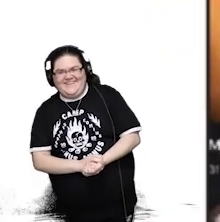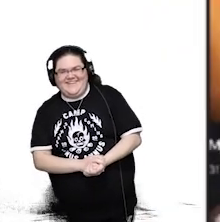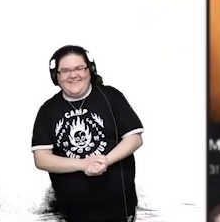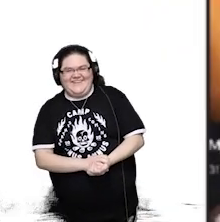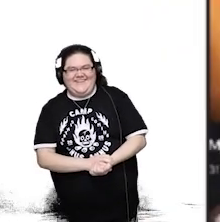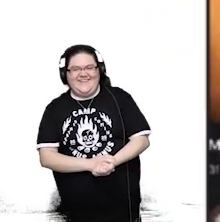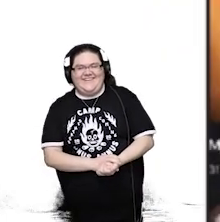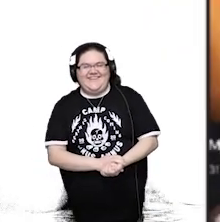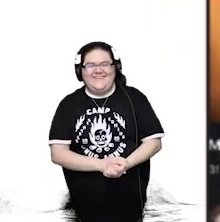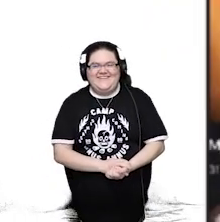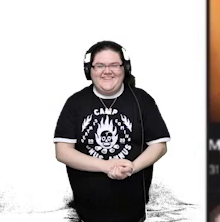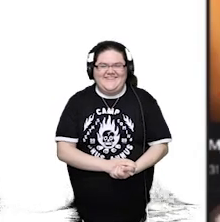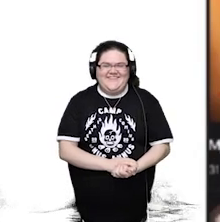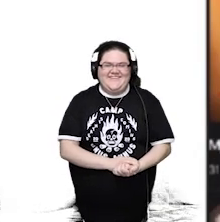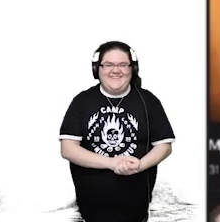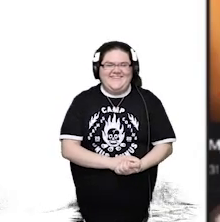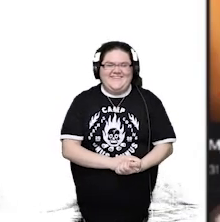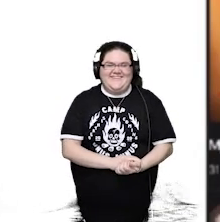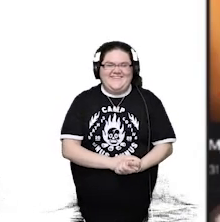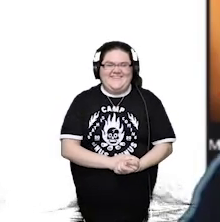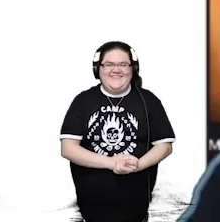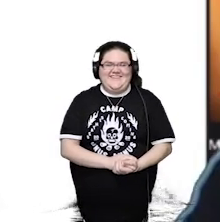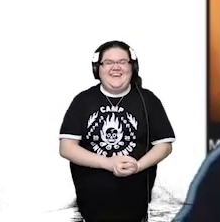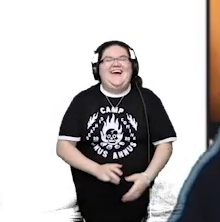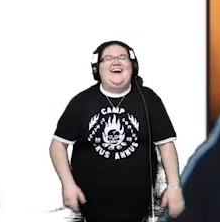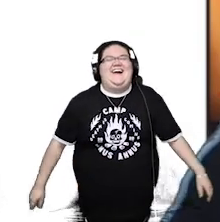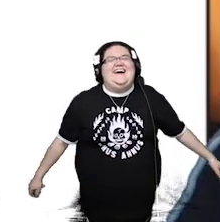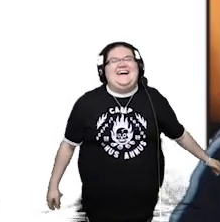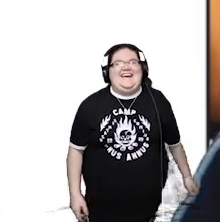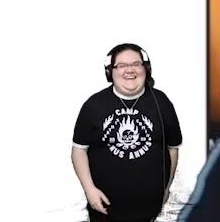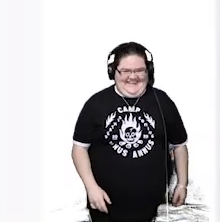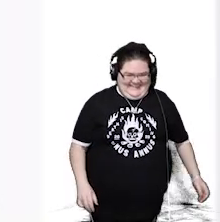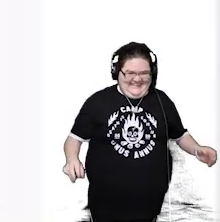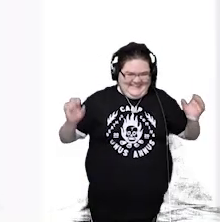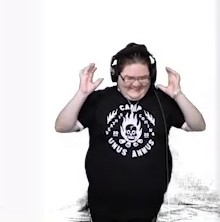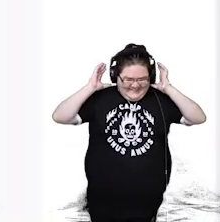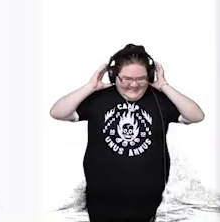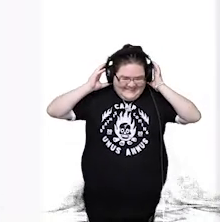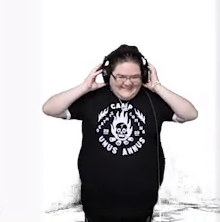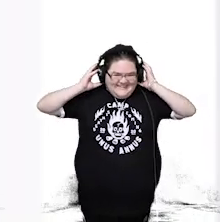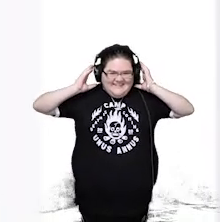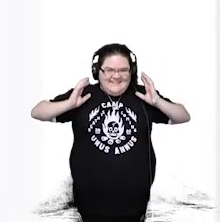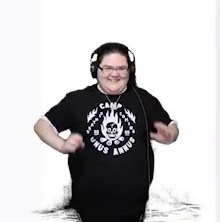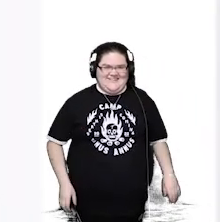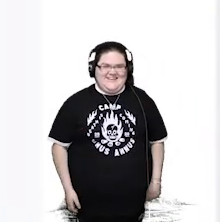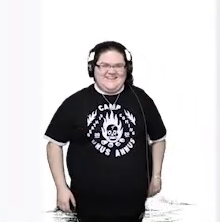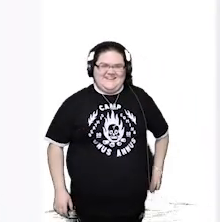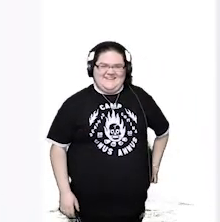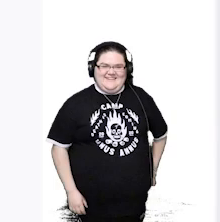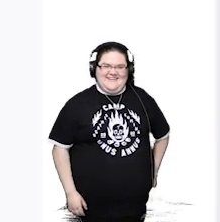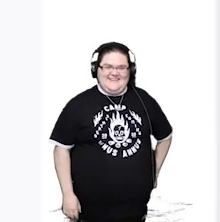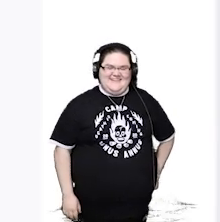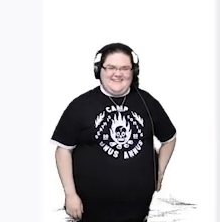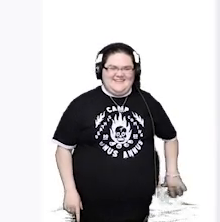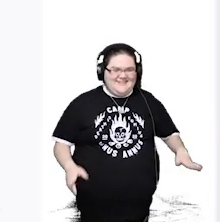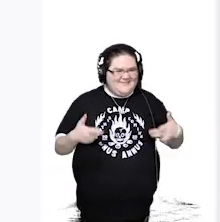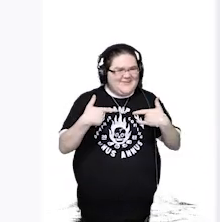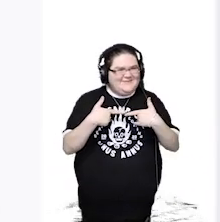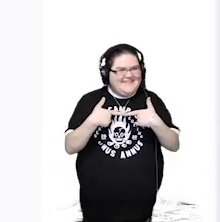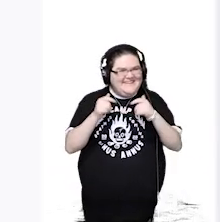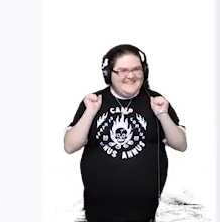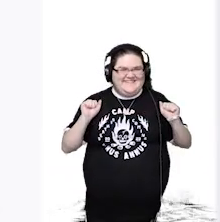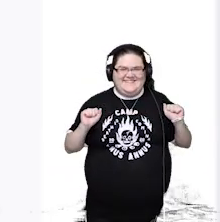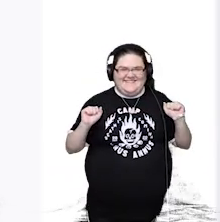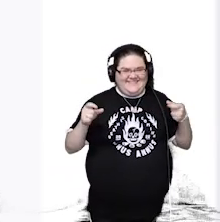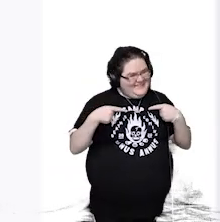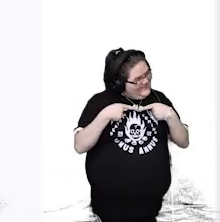time went on and now JJ has a lot more subs. But he deserves it. Money exists. KSI is for me. It's for